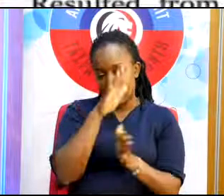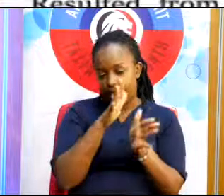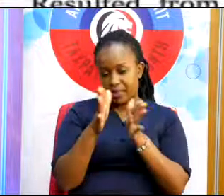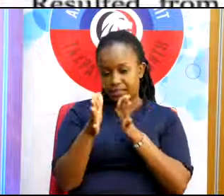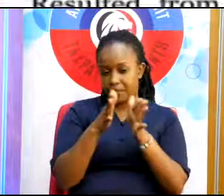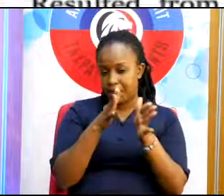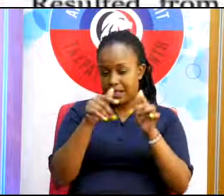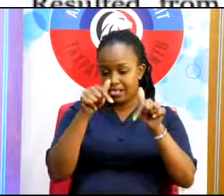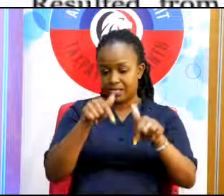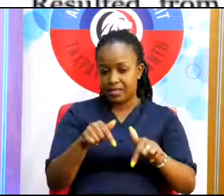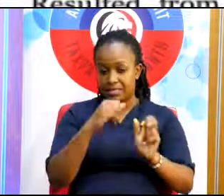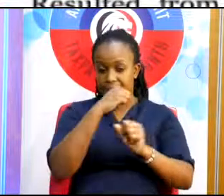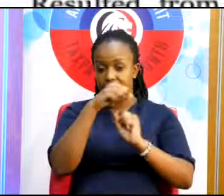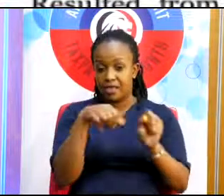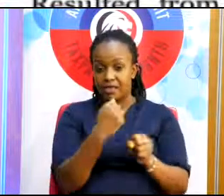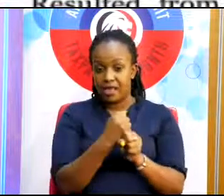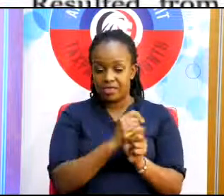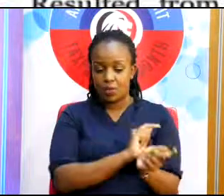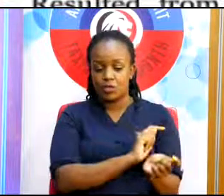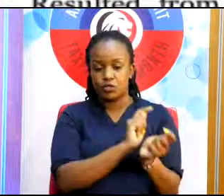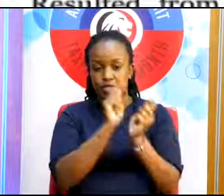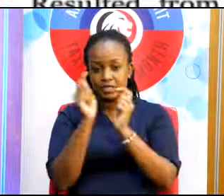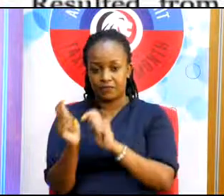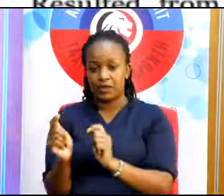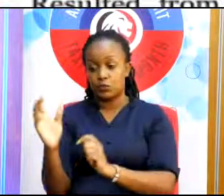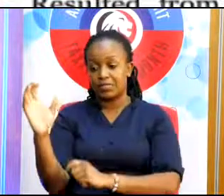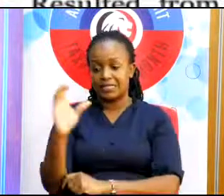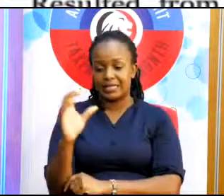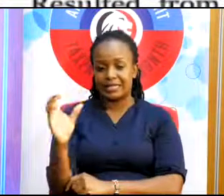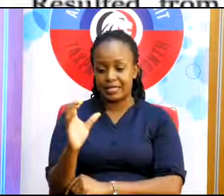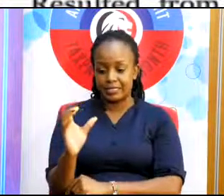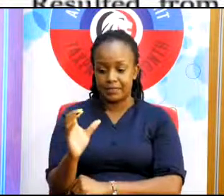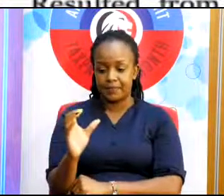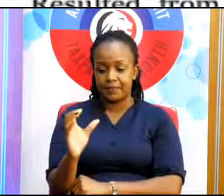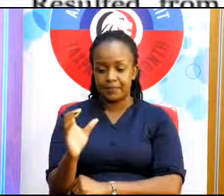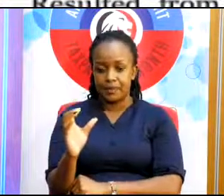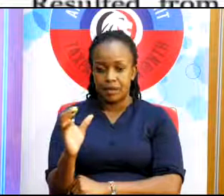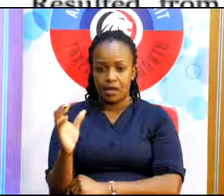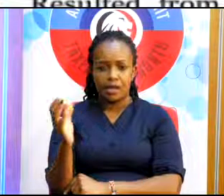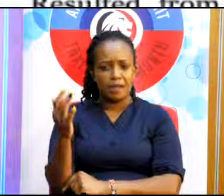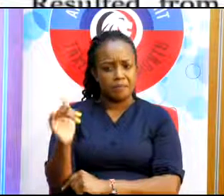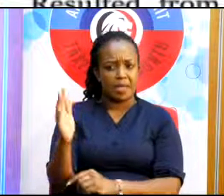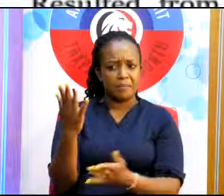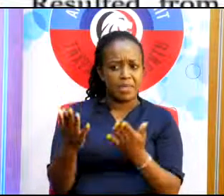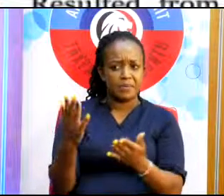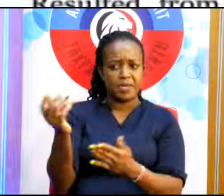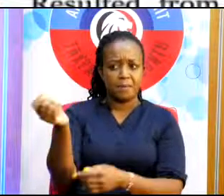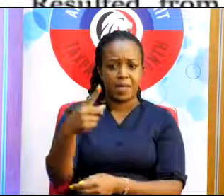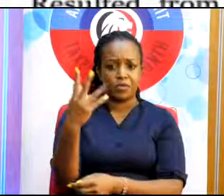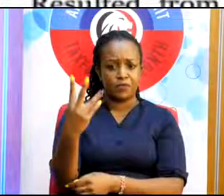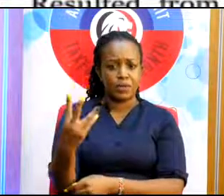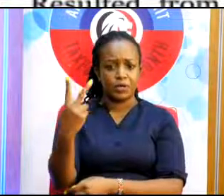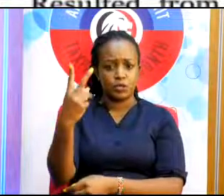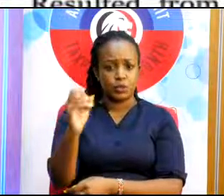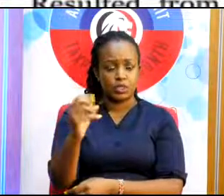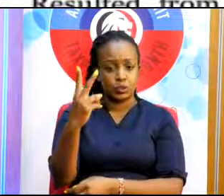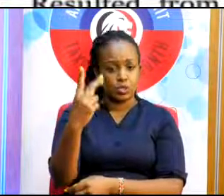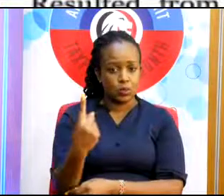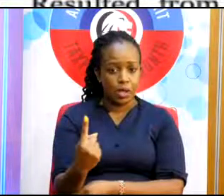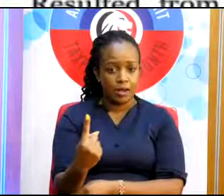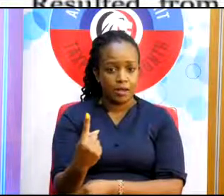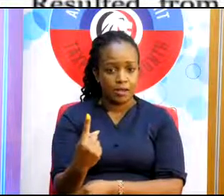that this particular year they will transfer to citizens by April 2021 a gross amount of 183